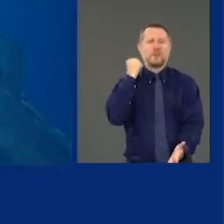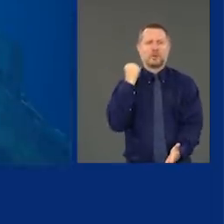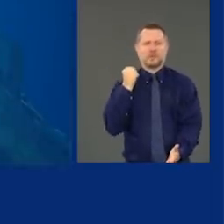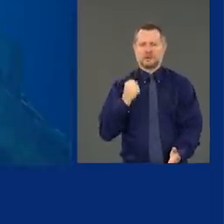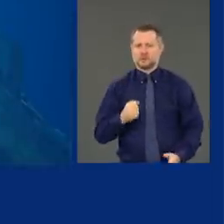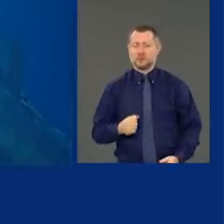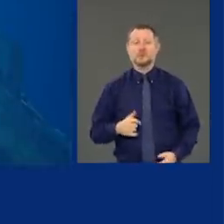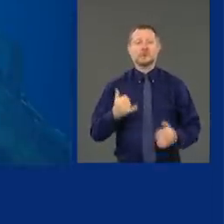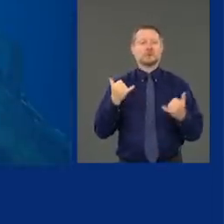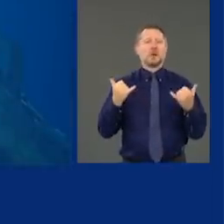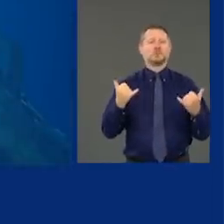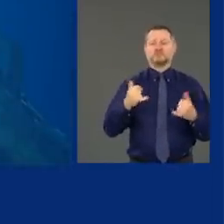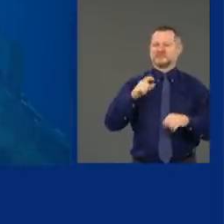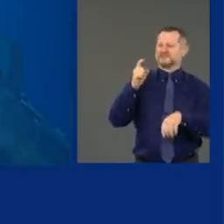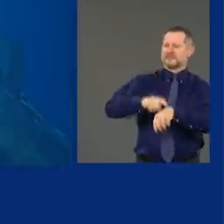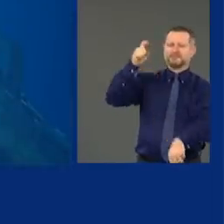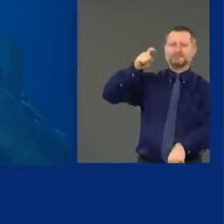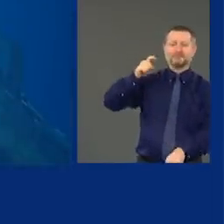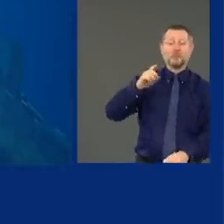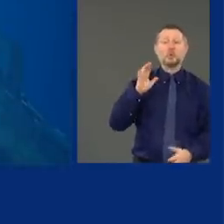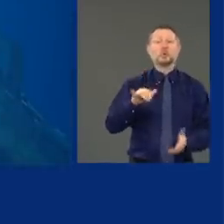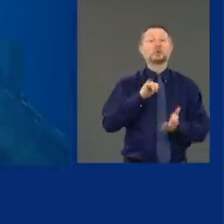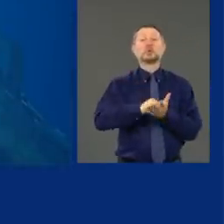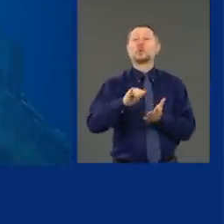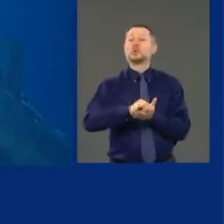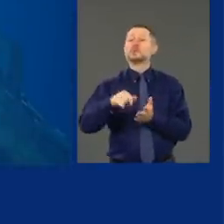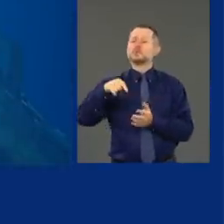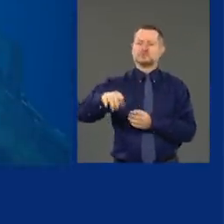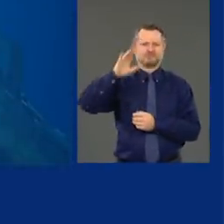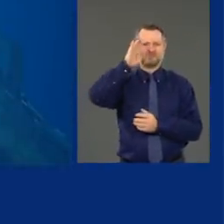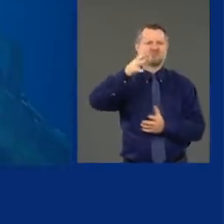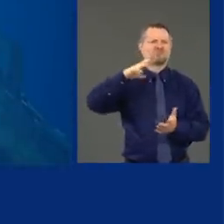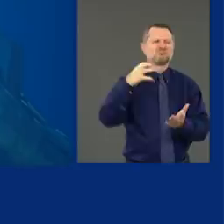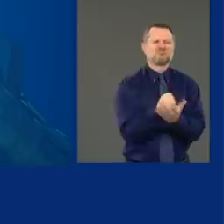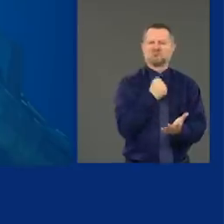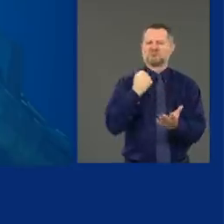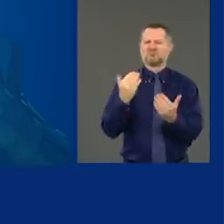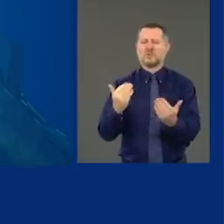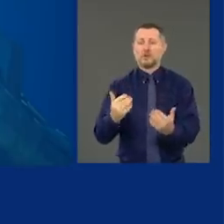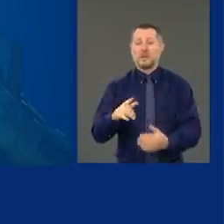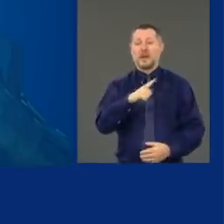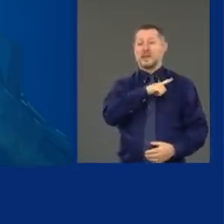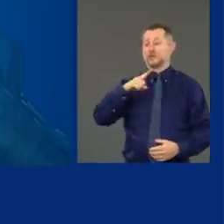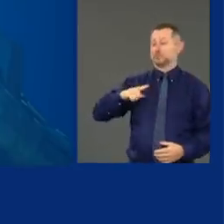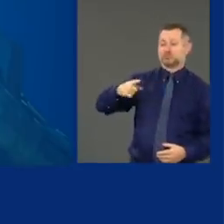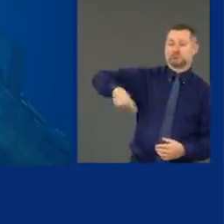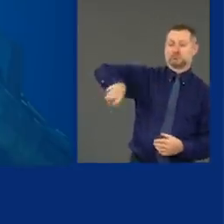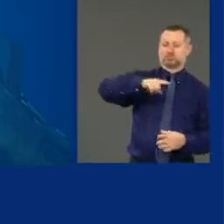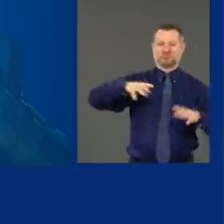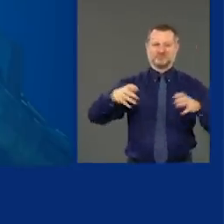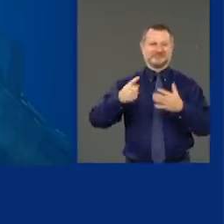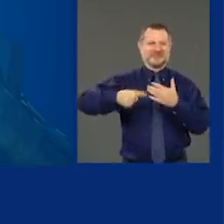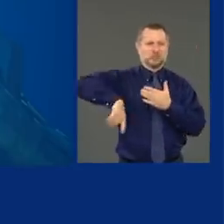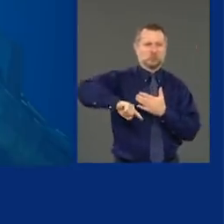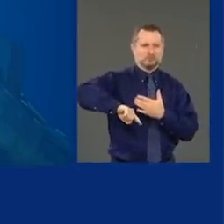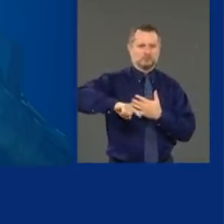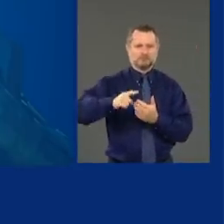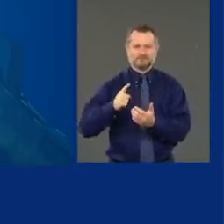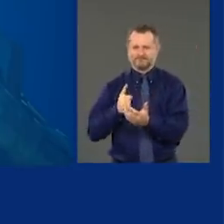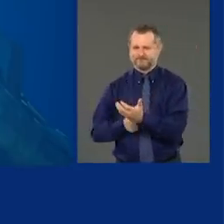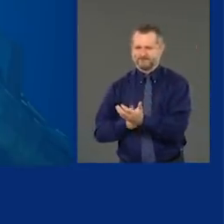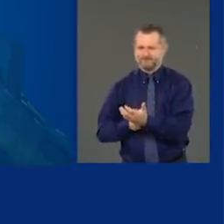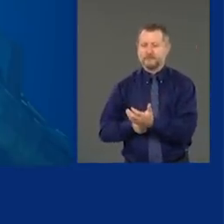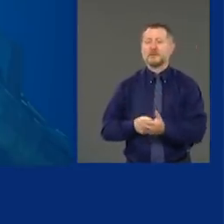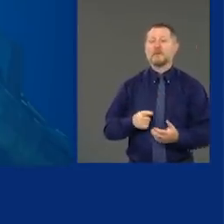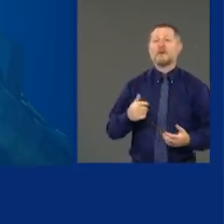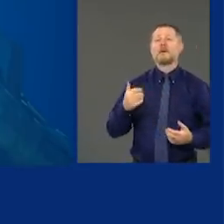moment. And New York is going to seize the moment. The legislature is going to come back next week. We have the Say Their